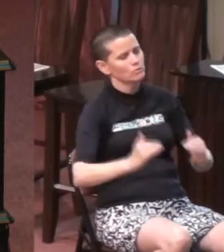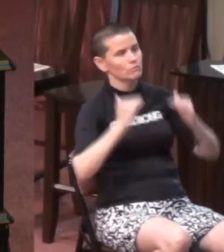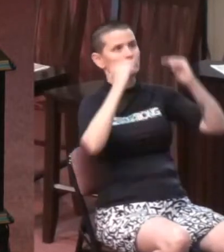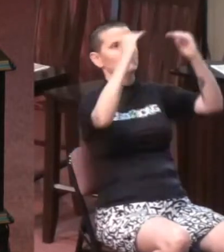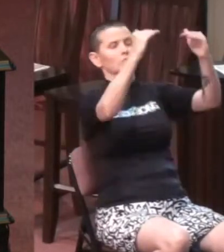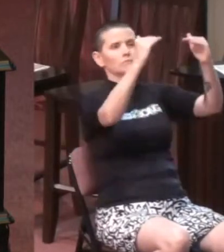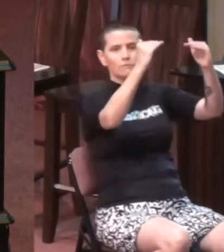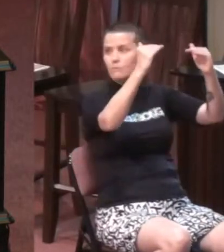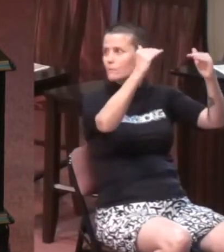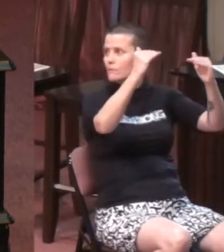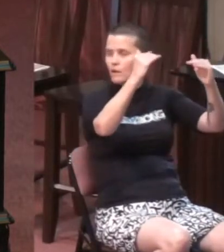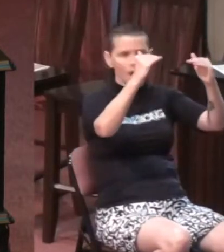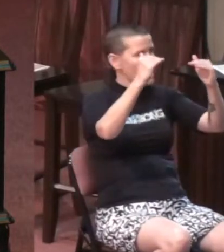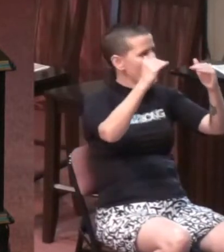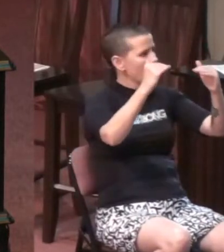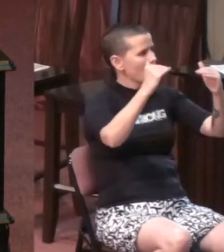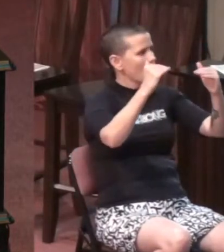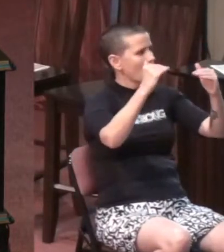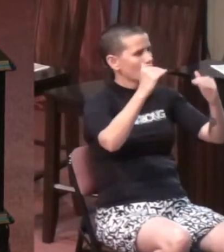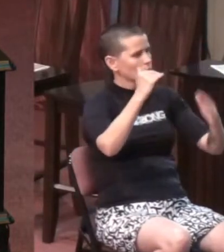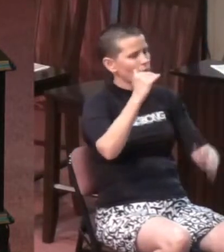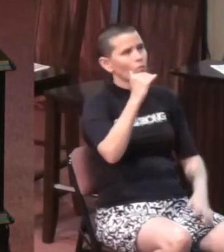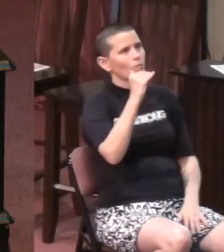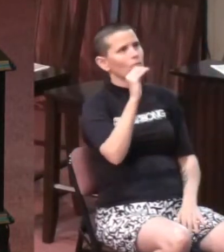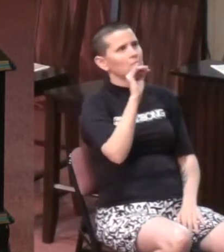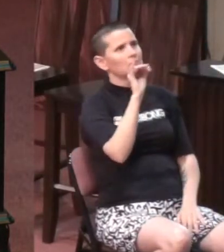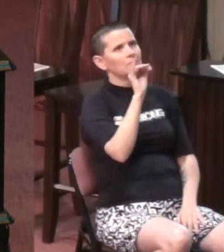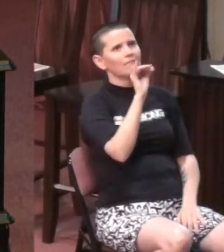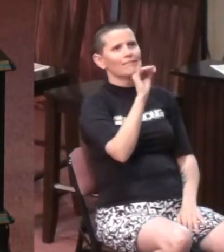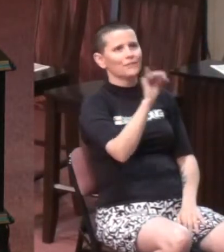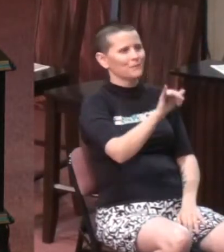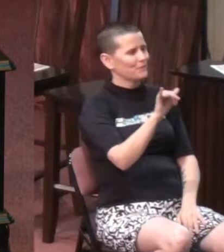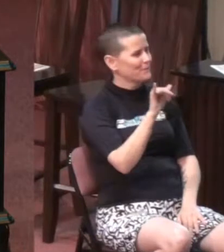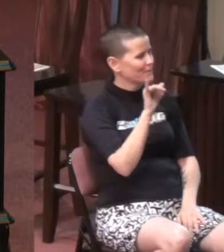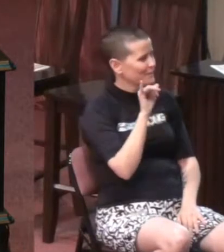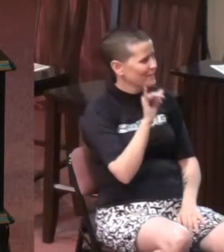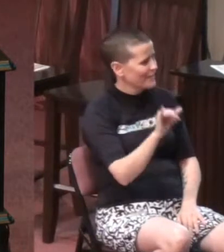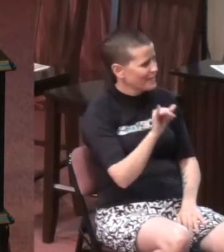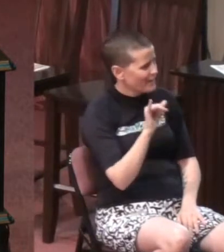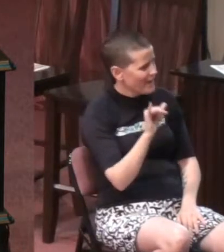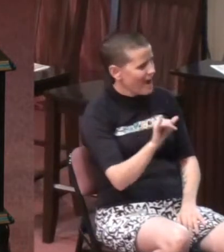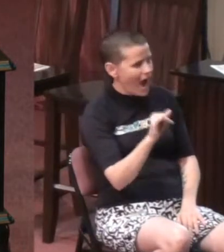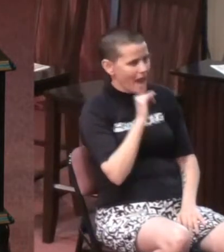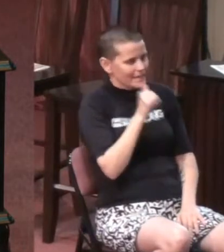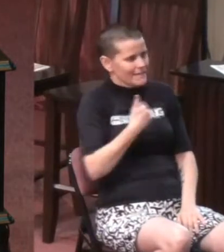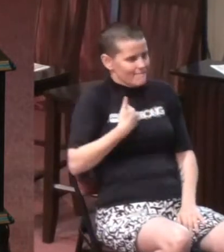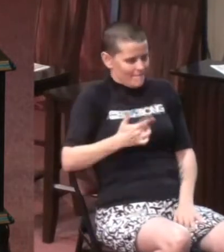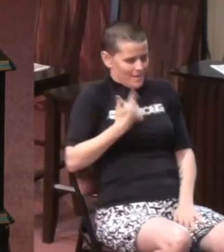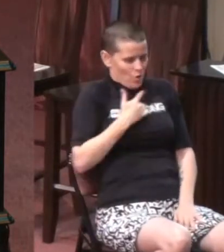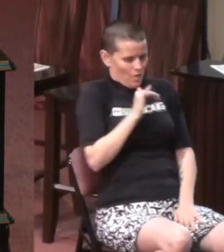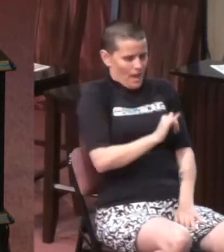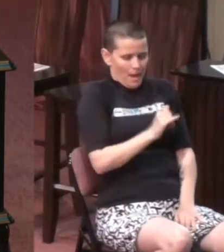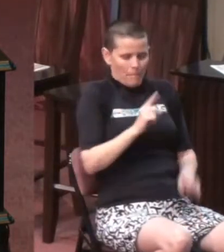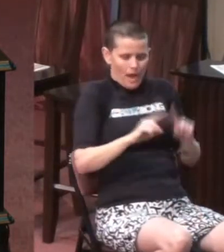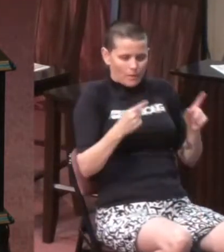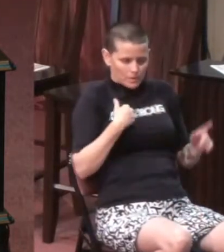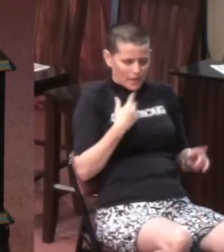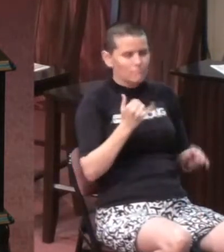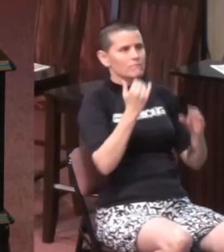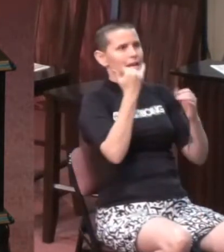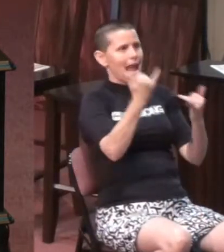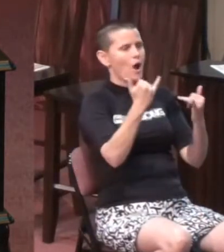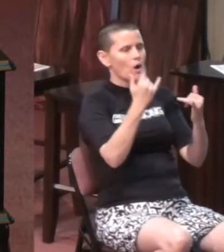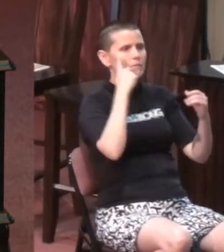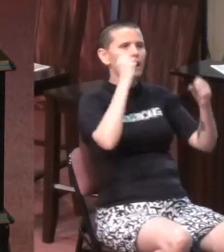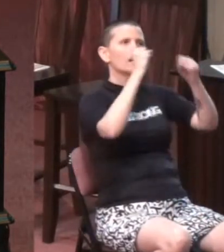Wow, I didn't see that one coming, but it doesn't mean that it doesn't hold gifts for us that we haven't yet conceived. So the position's open. If we